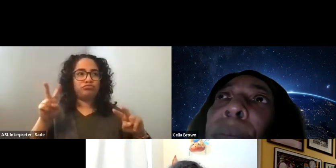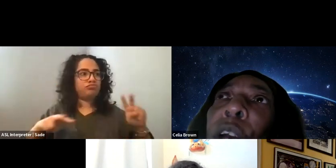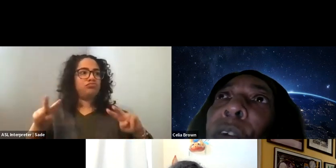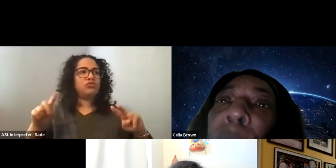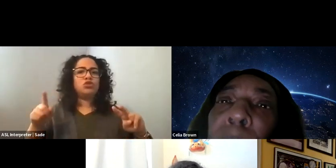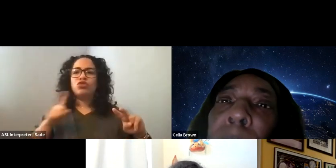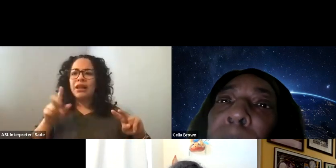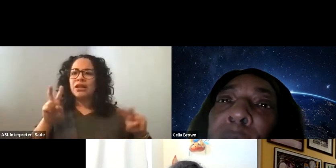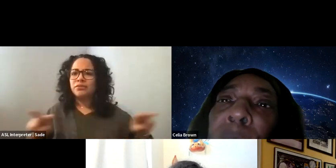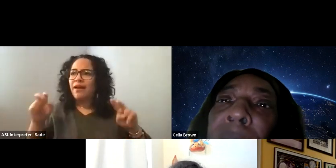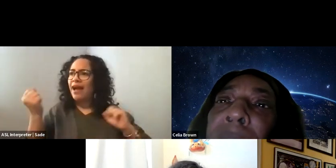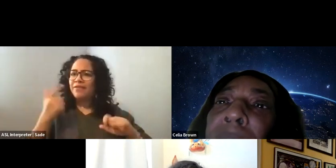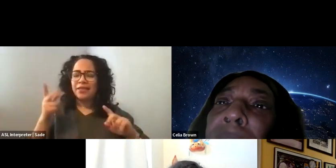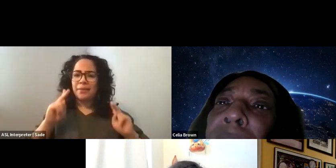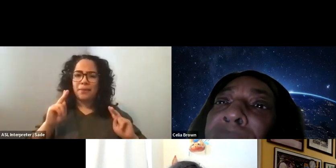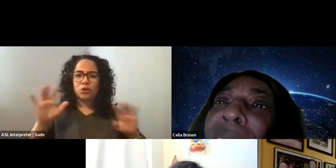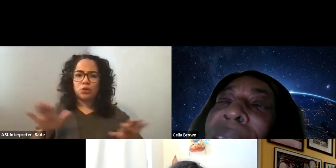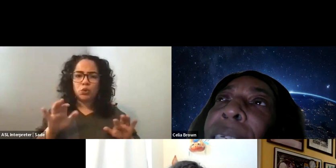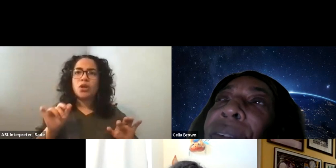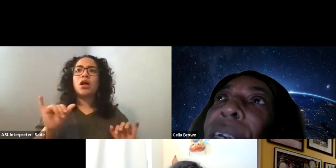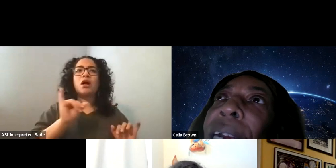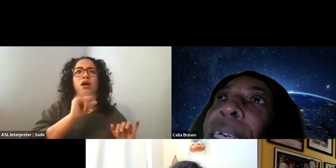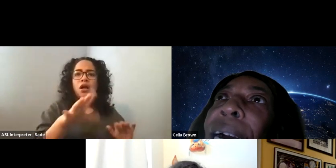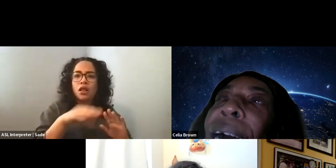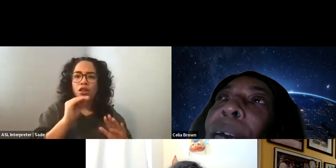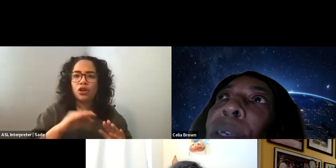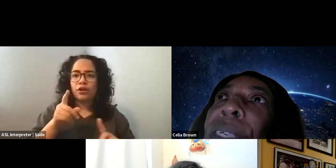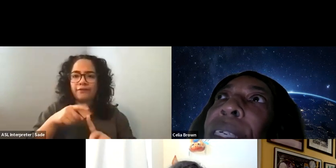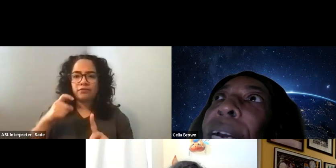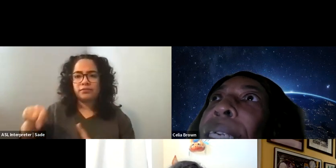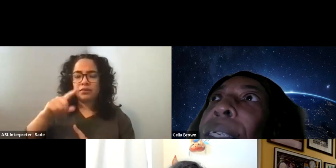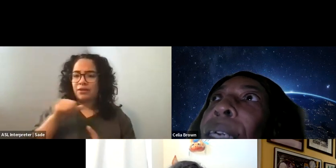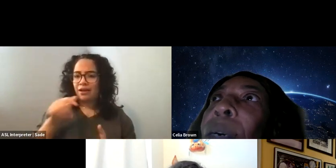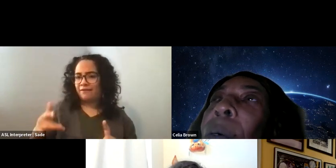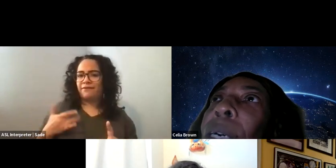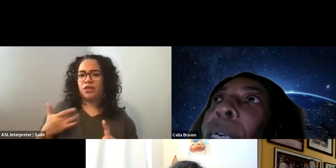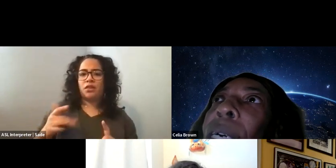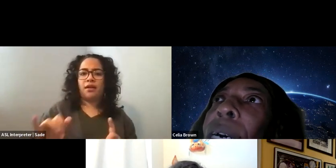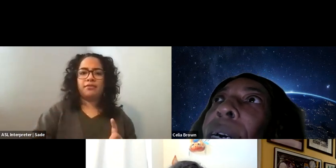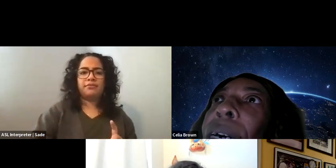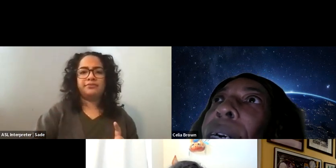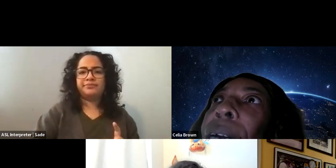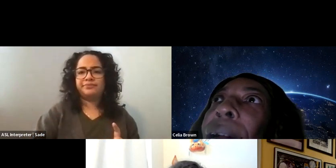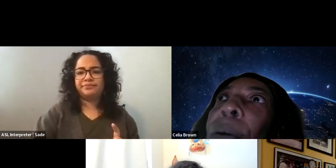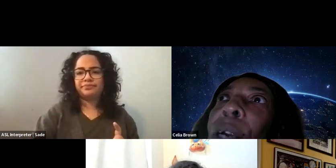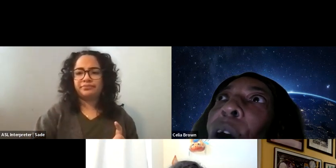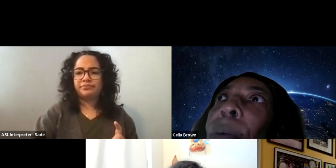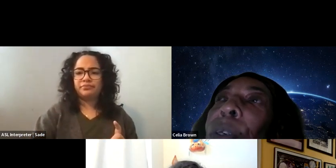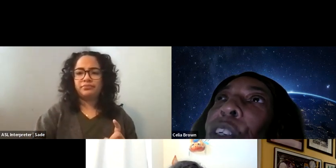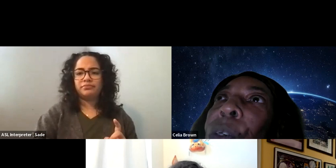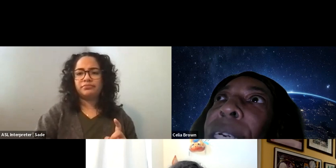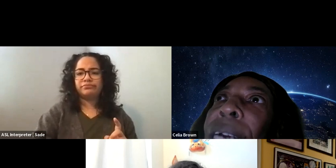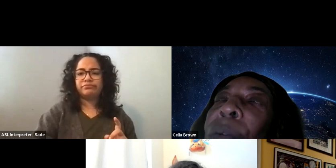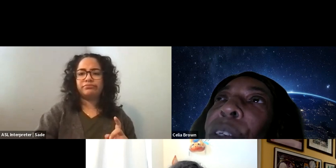just observing what people are doing. Because I didn't feel like, I wasn't like, you know, Howie Hart